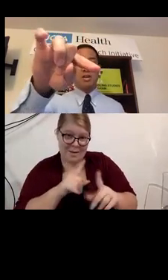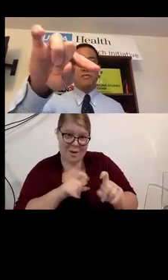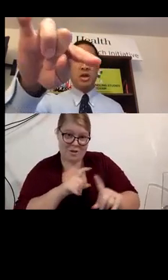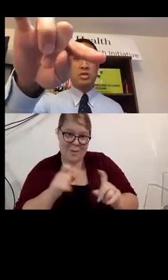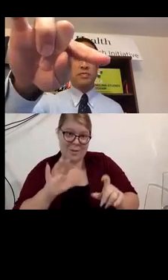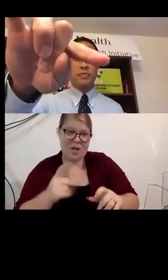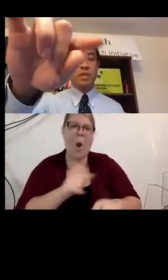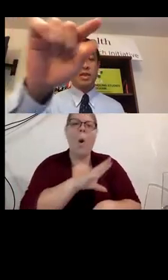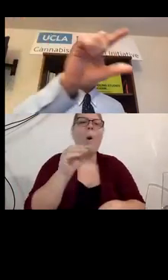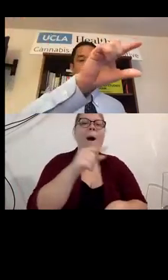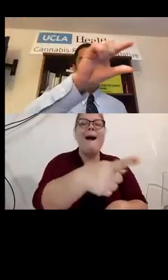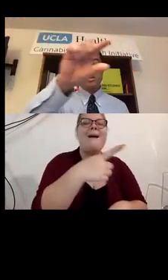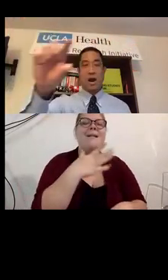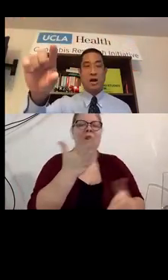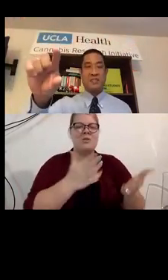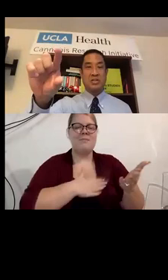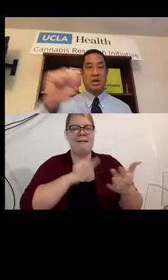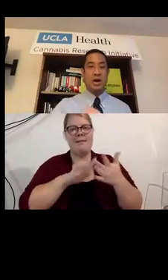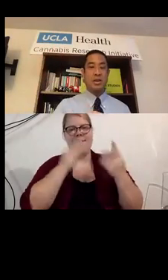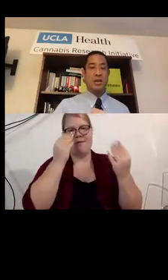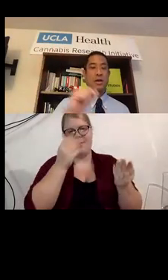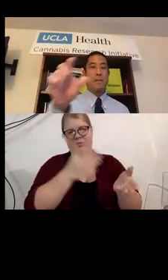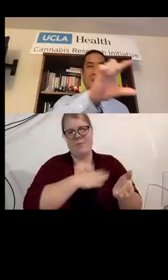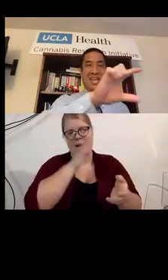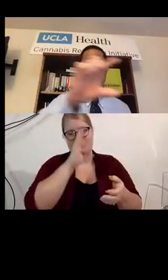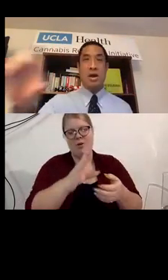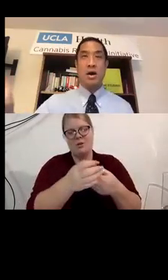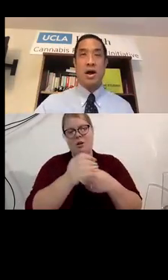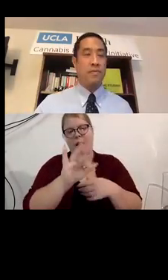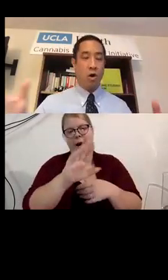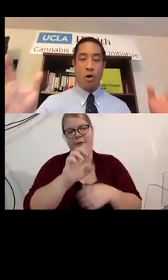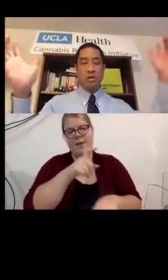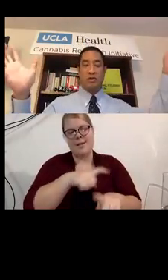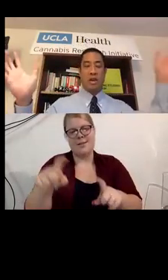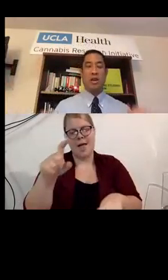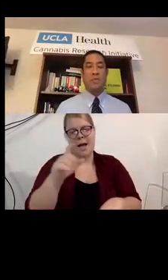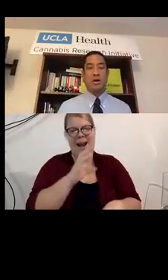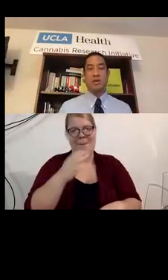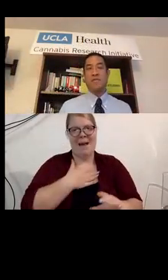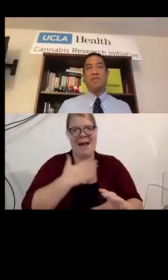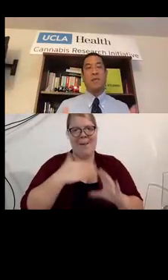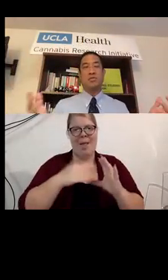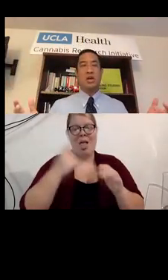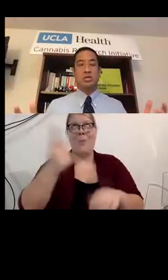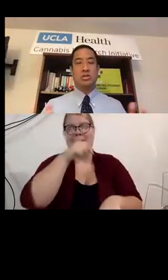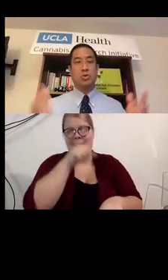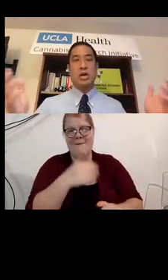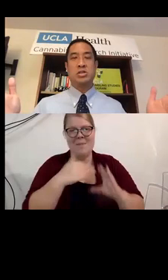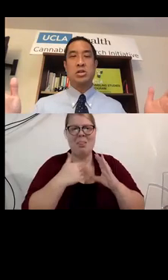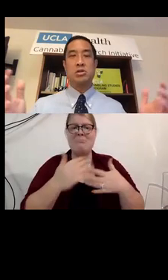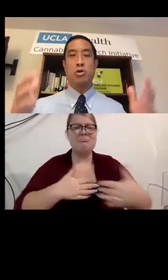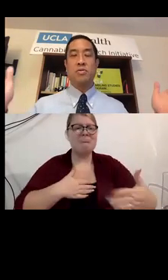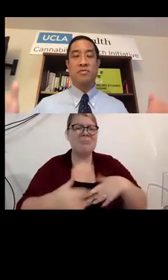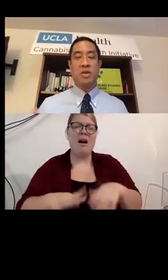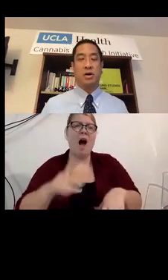contact information, my direct office line, my email. I always love getting emails. Even if you have observations,